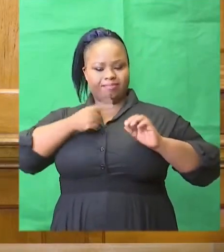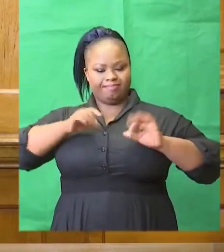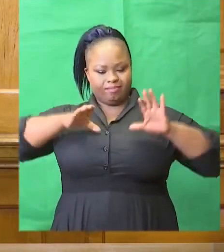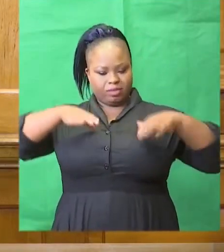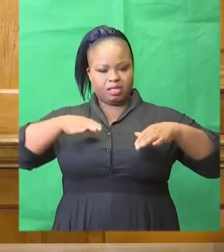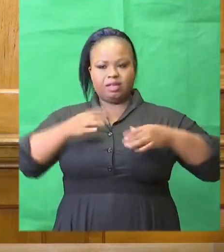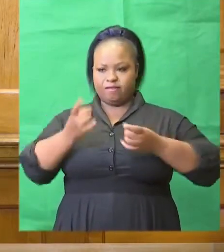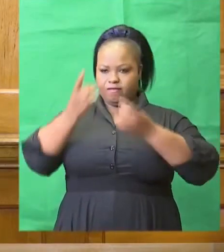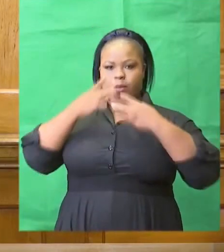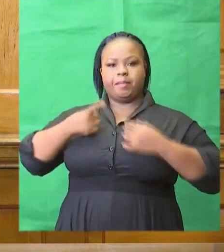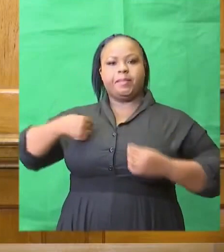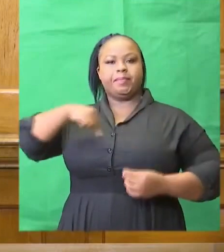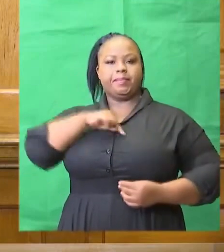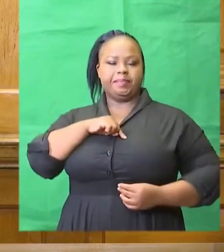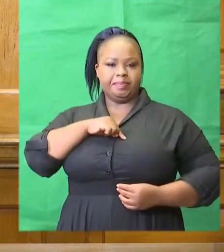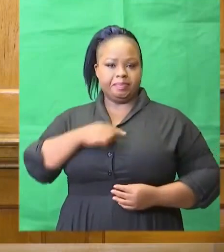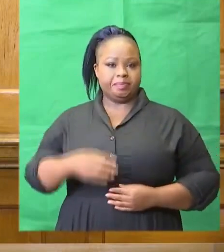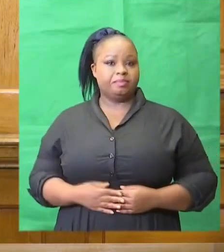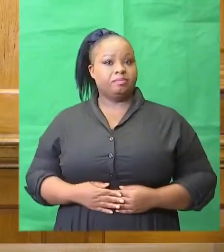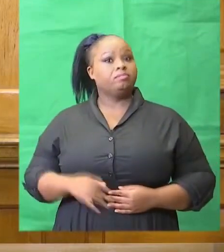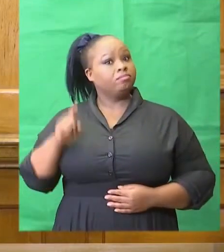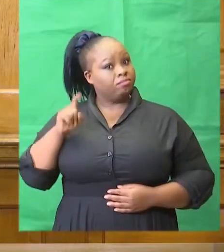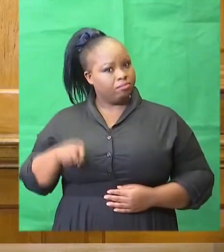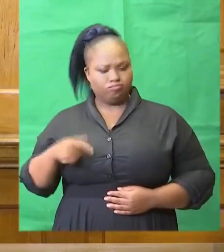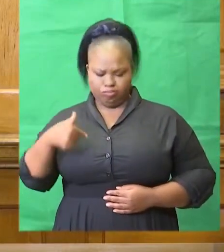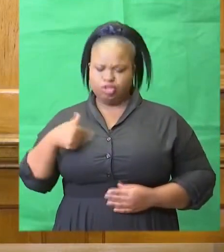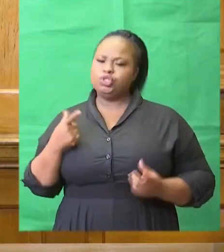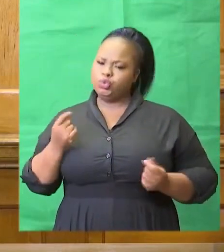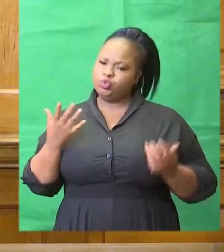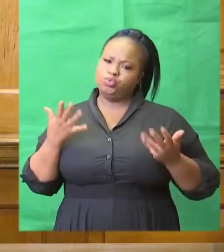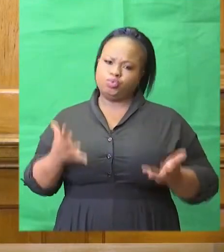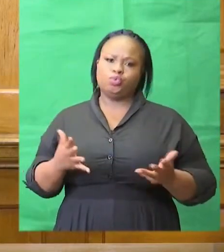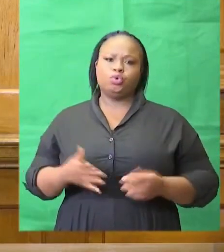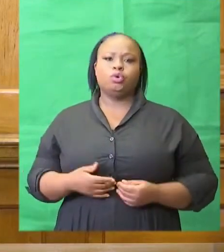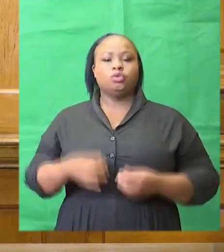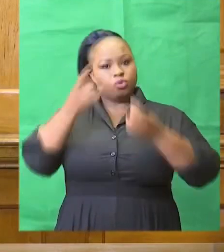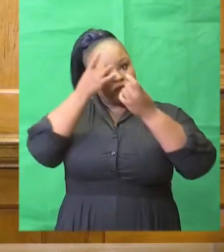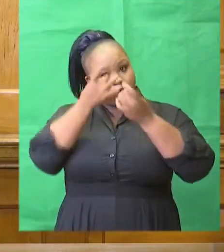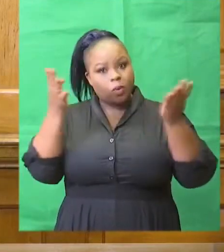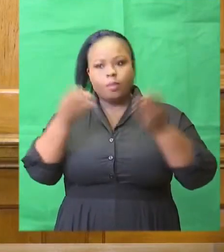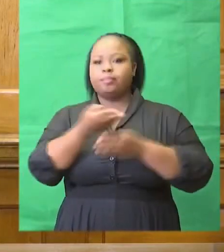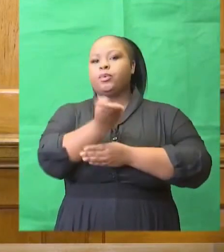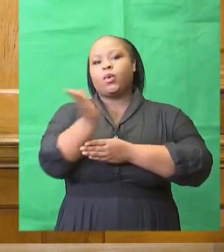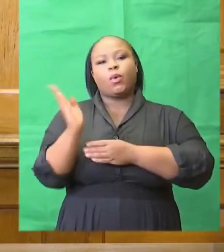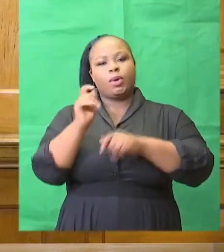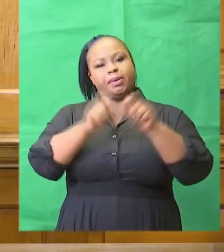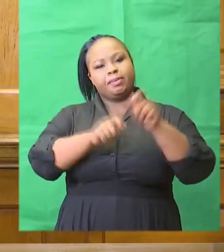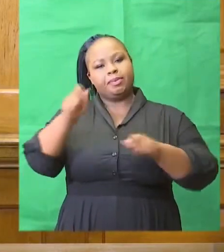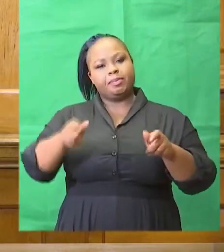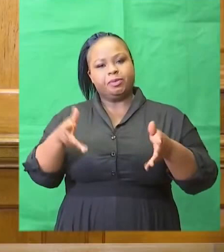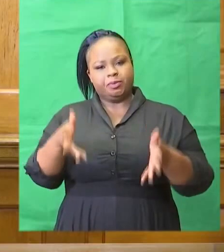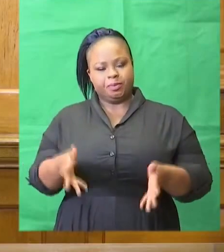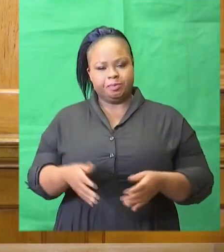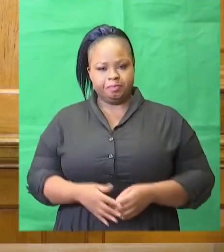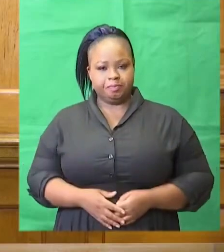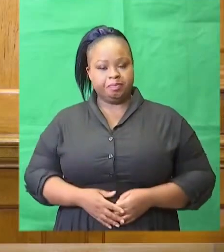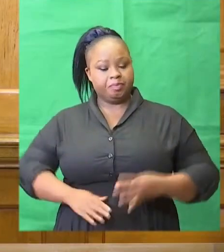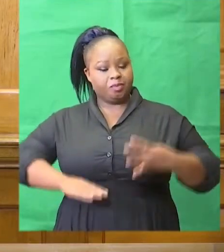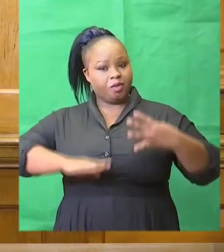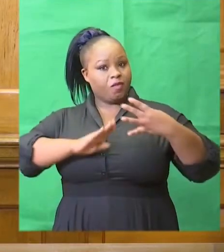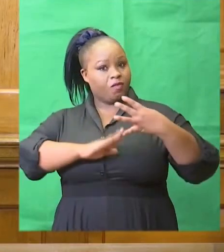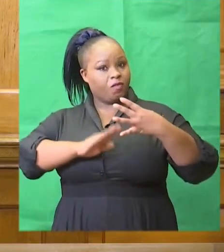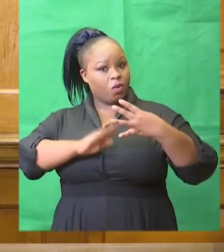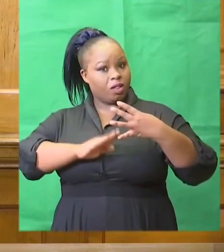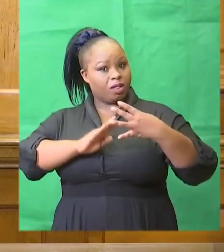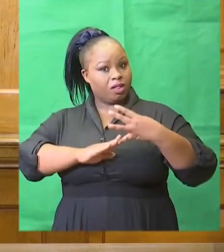Council, which is precisely what I'm doing to all of us tonight. The fourth tool